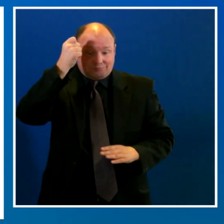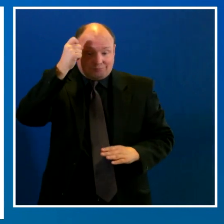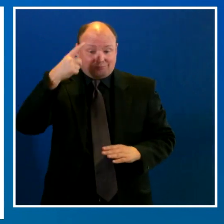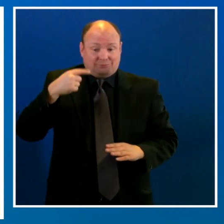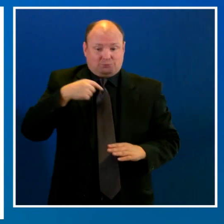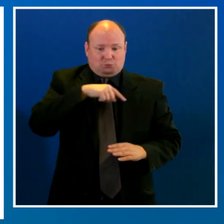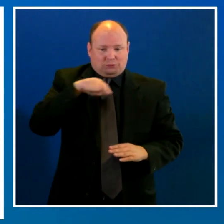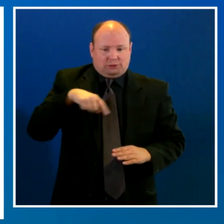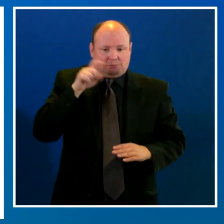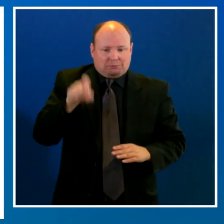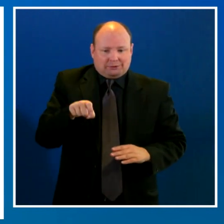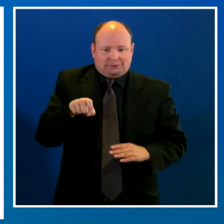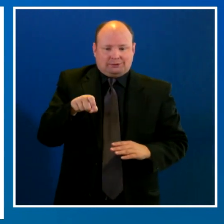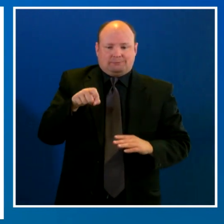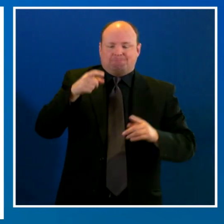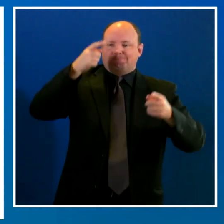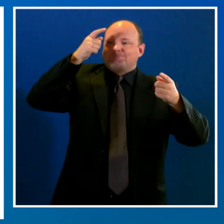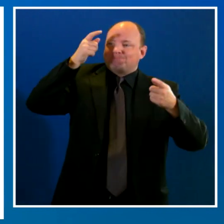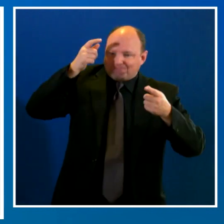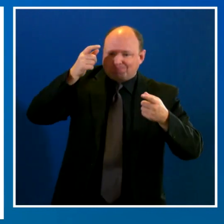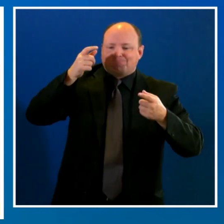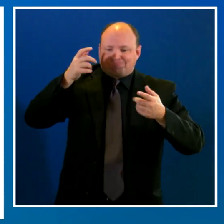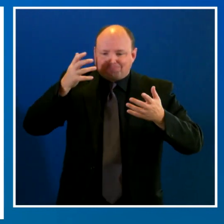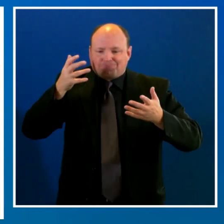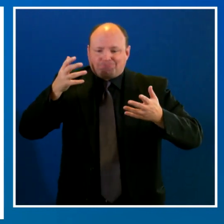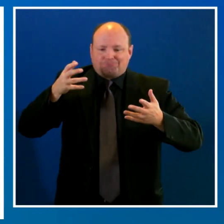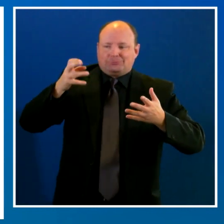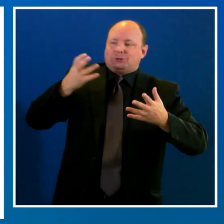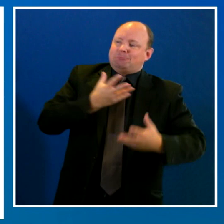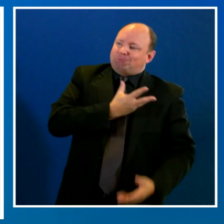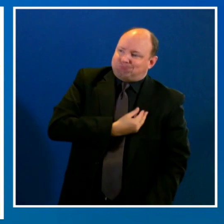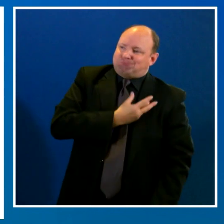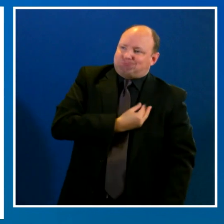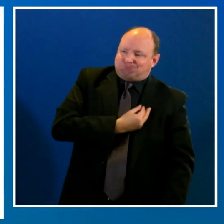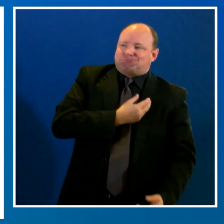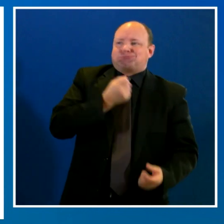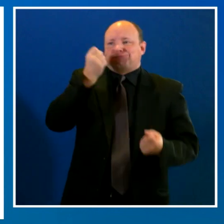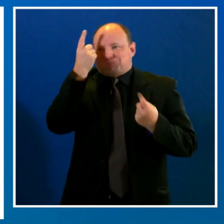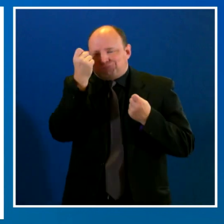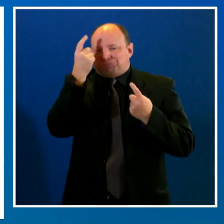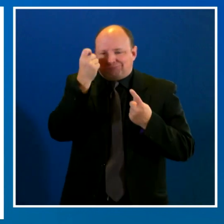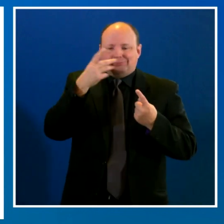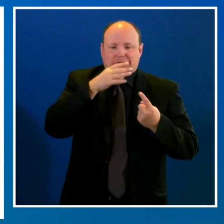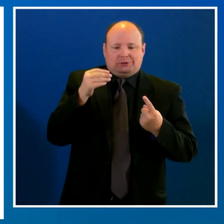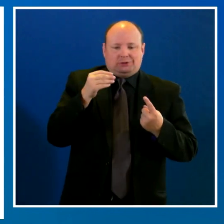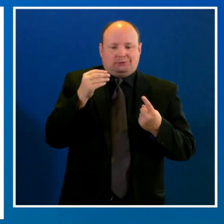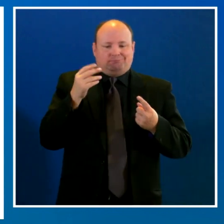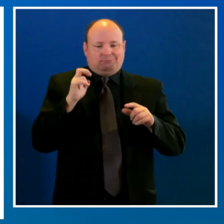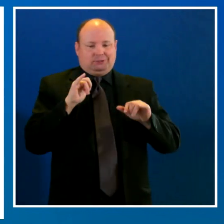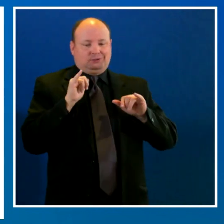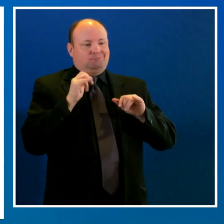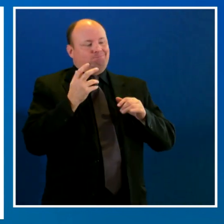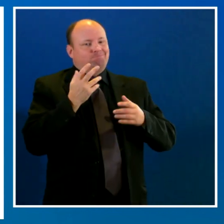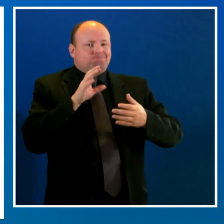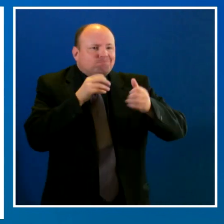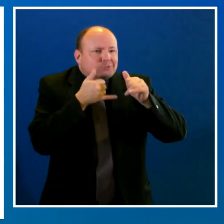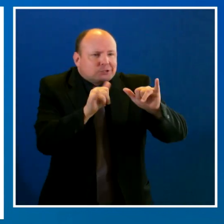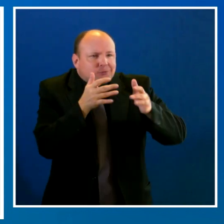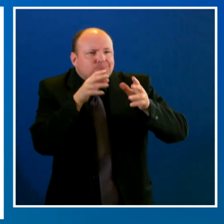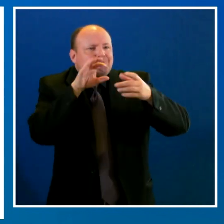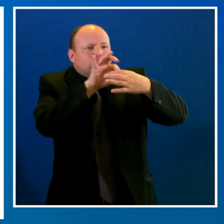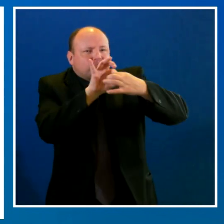is not just about protecting yourself. It is an act of compassion and concern for the lives of